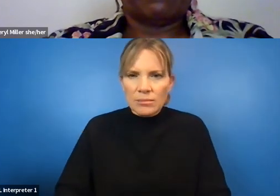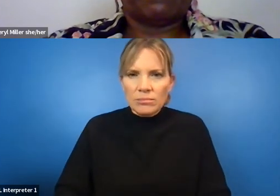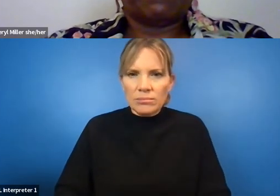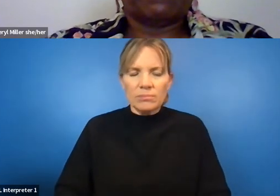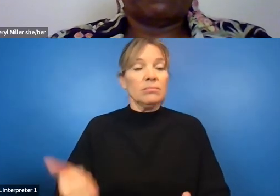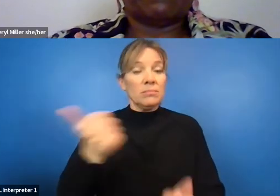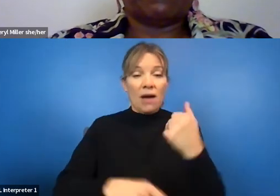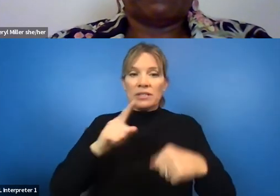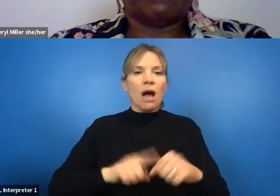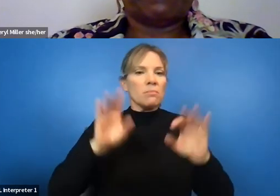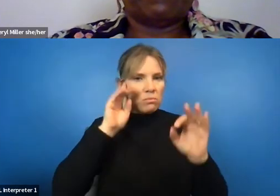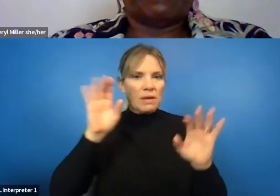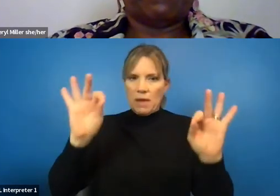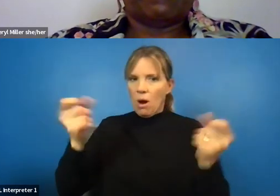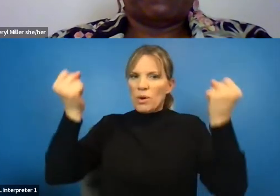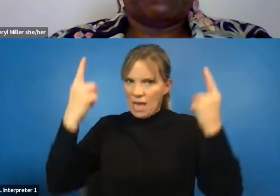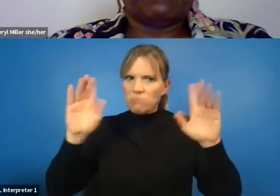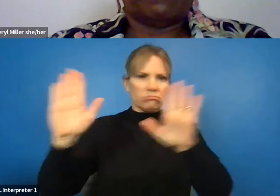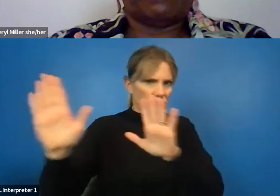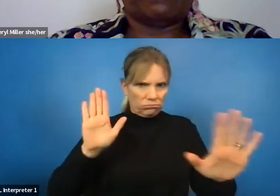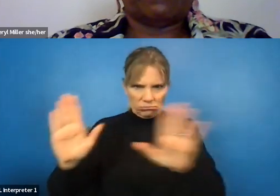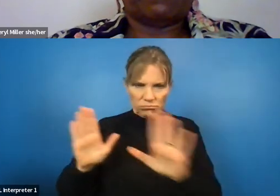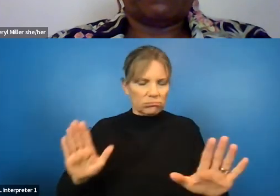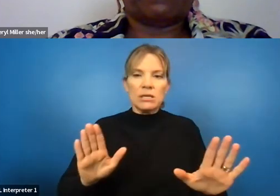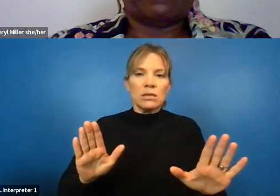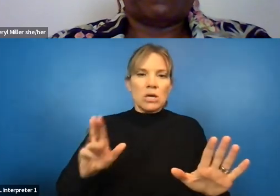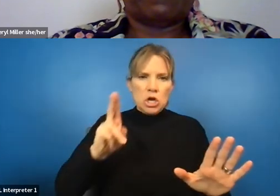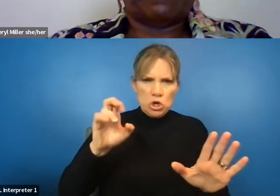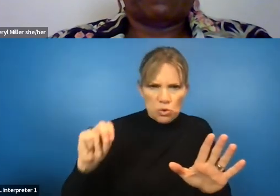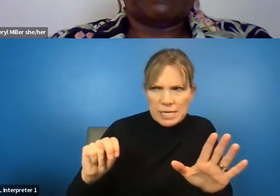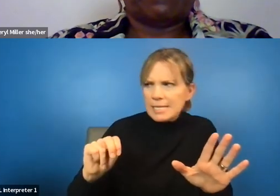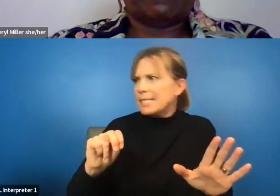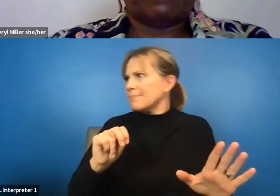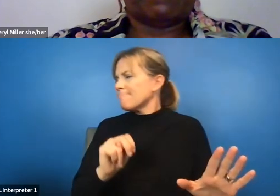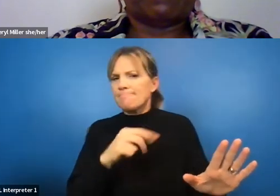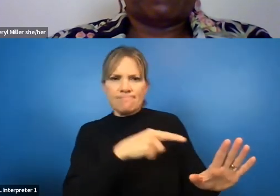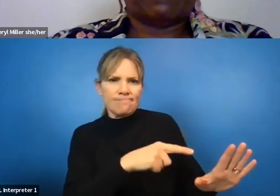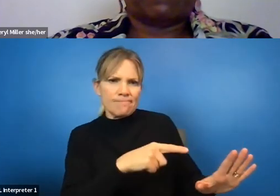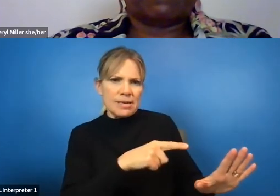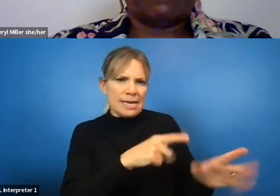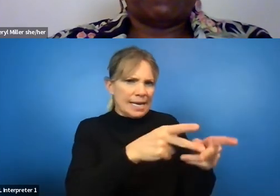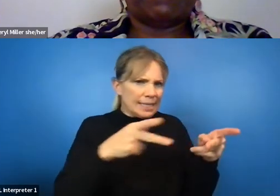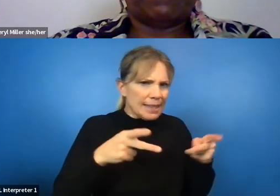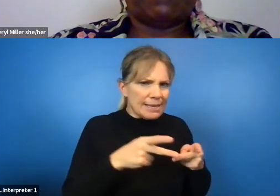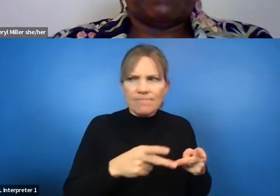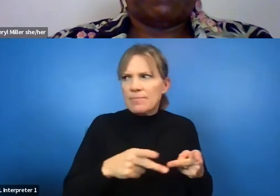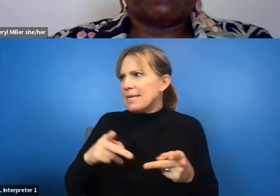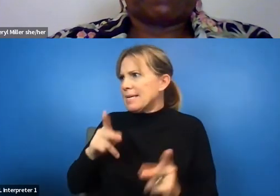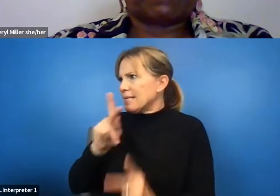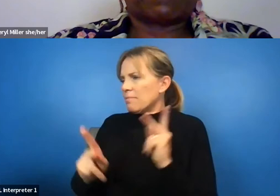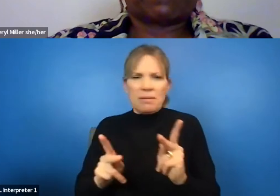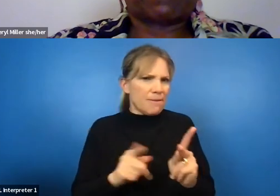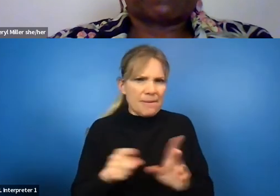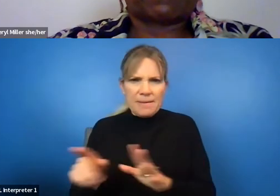every time we think we have a grasp on, is it the union? Is it the entity? Is it the people we